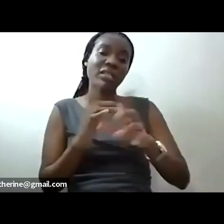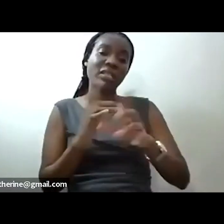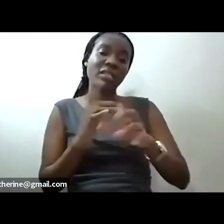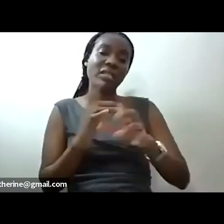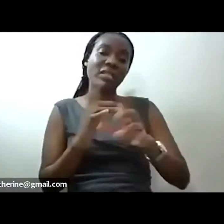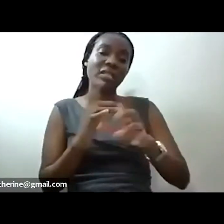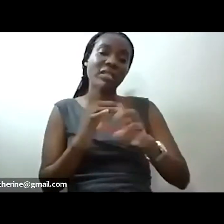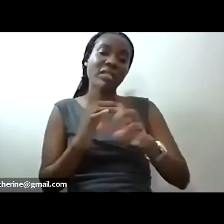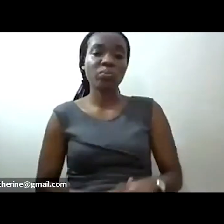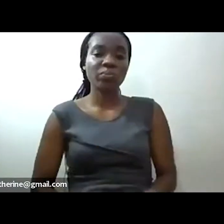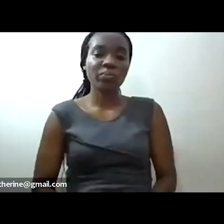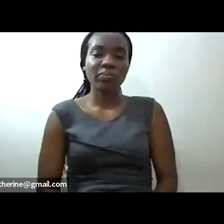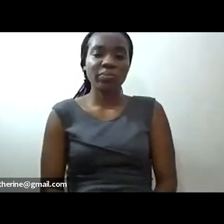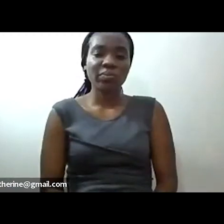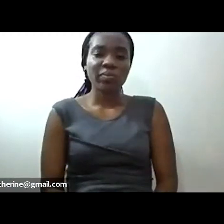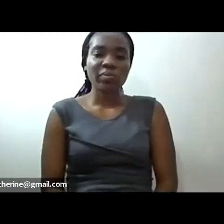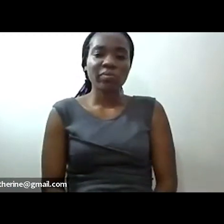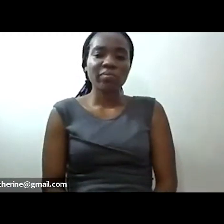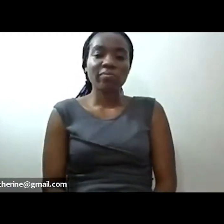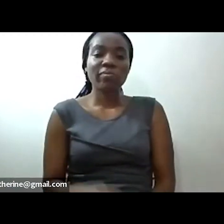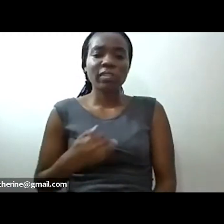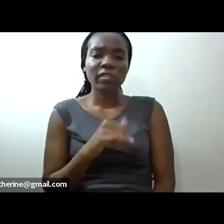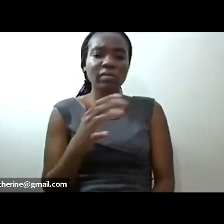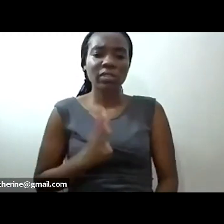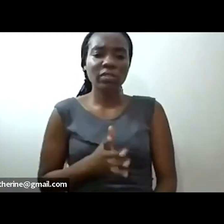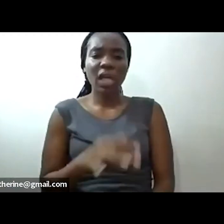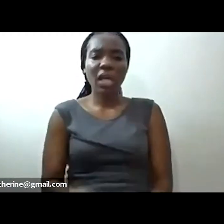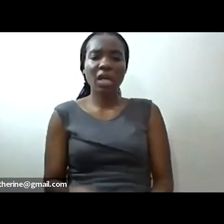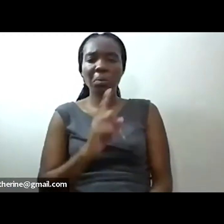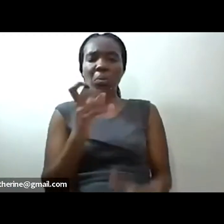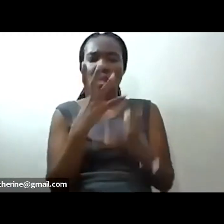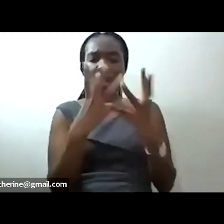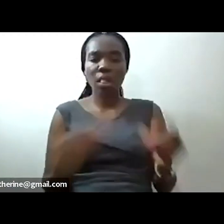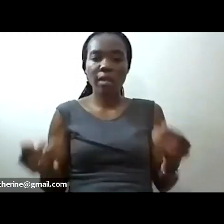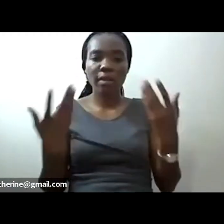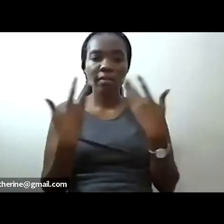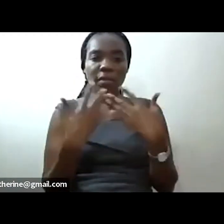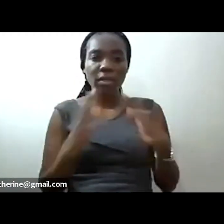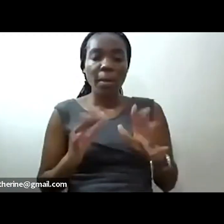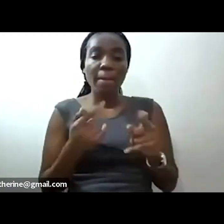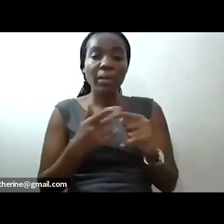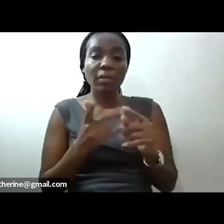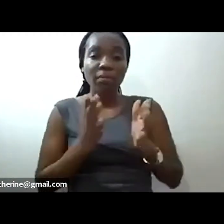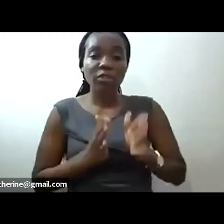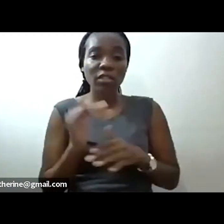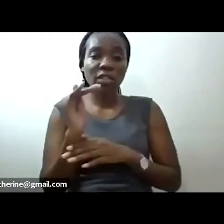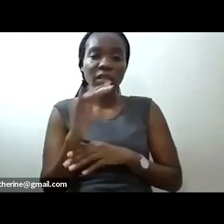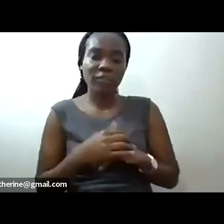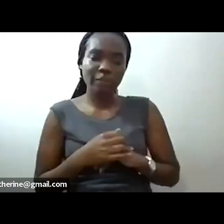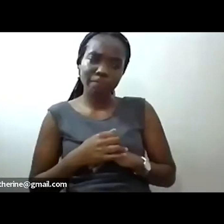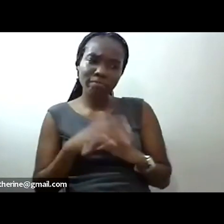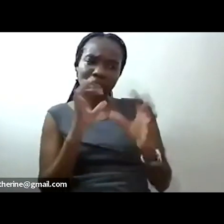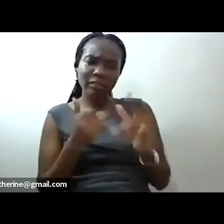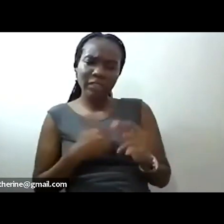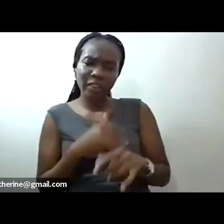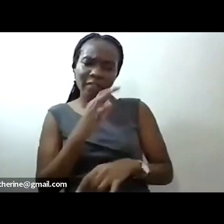There's somebody who was asking, I've lost the question, whether somebody can, with the income that comes from those investment